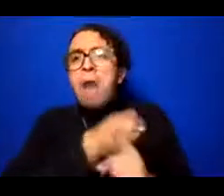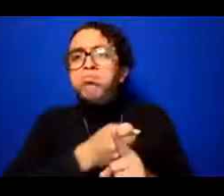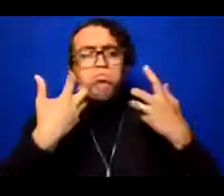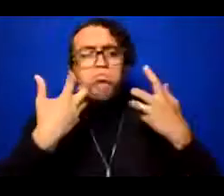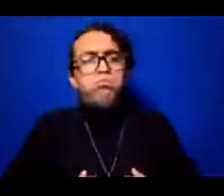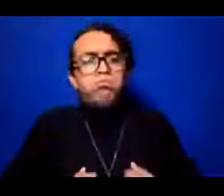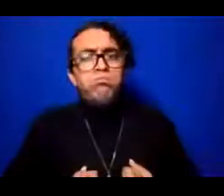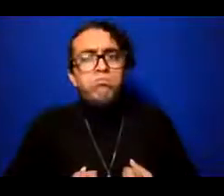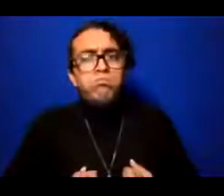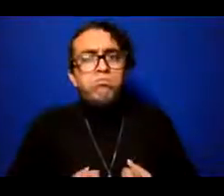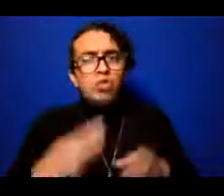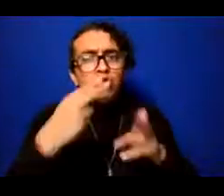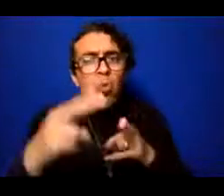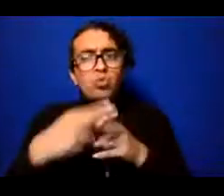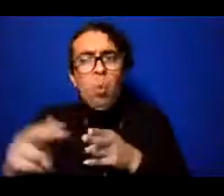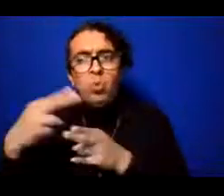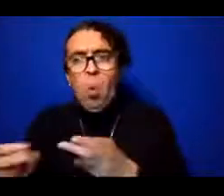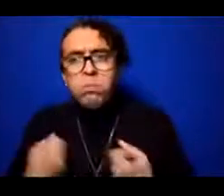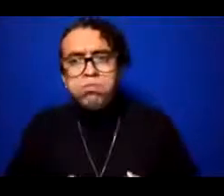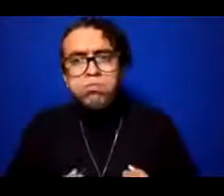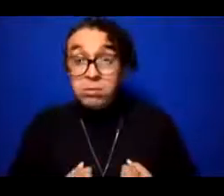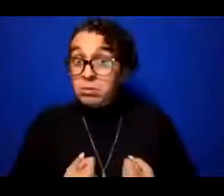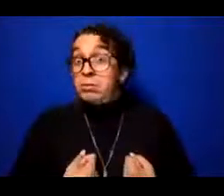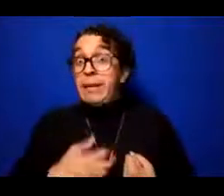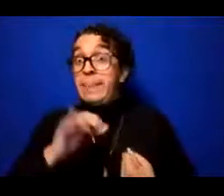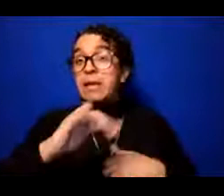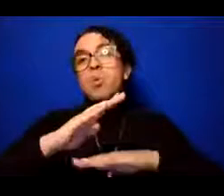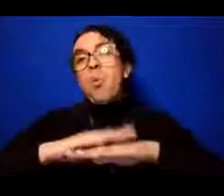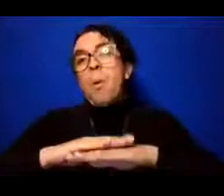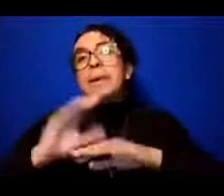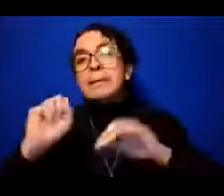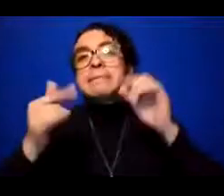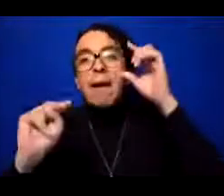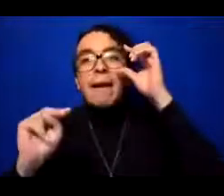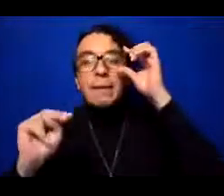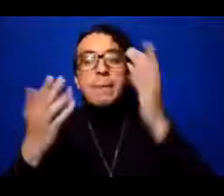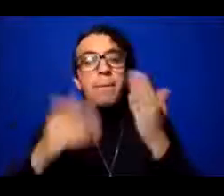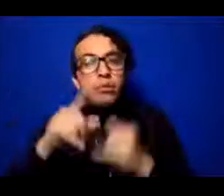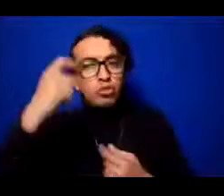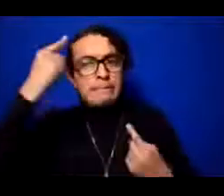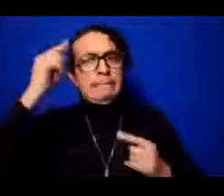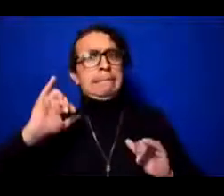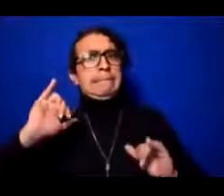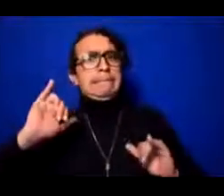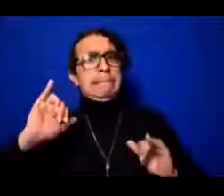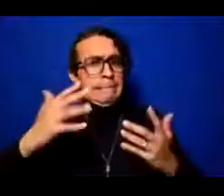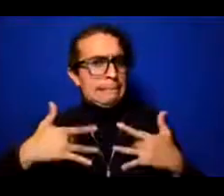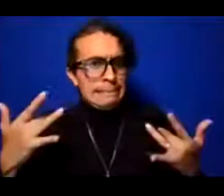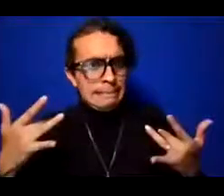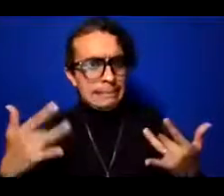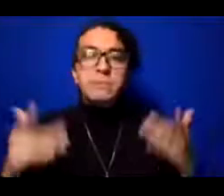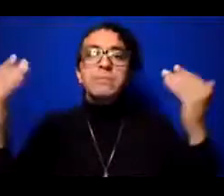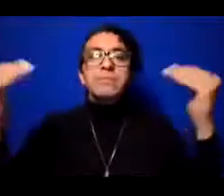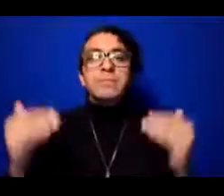you one word answer for the next several months, then that's probably a warning sign that you may want to consider something is going